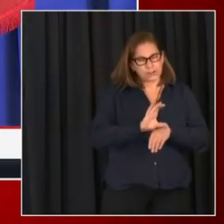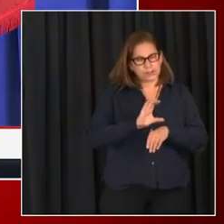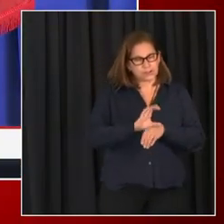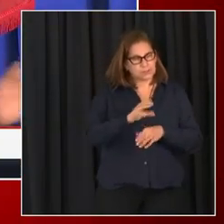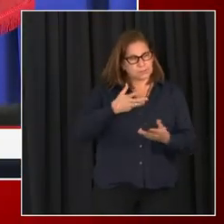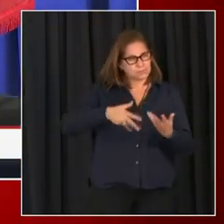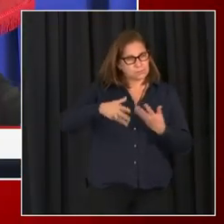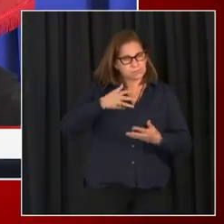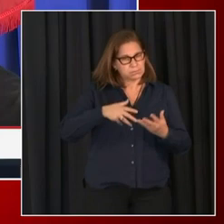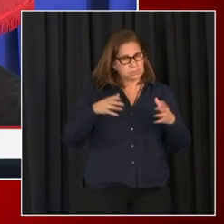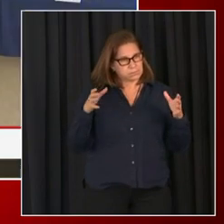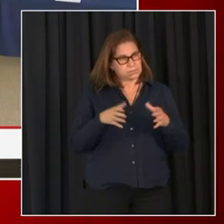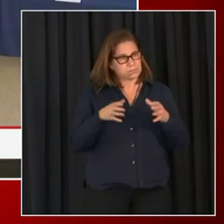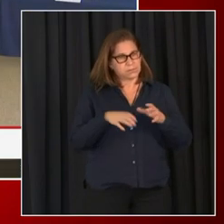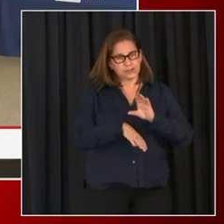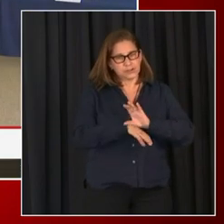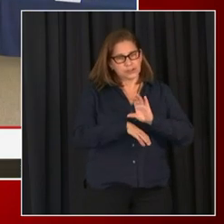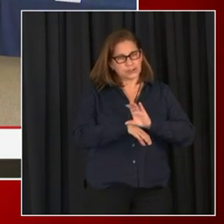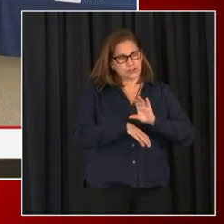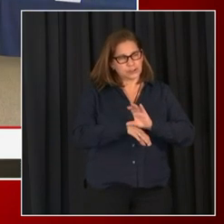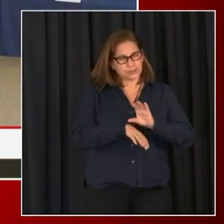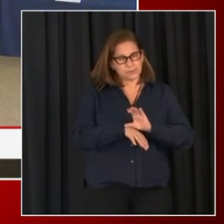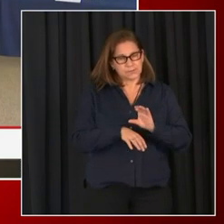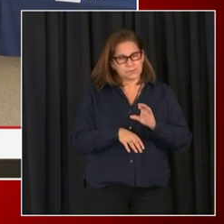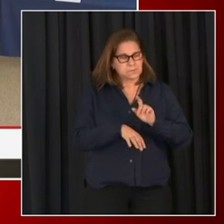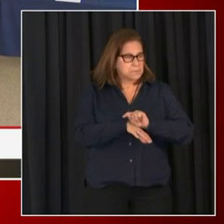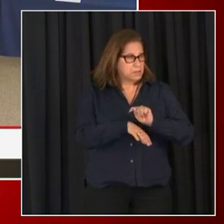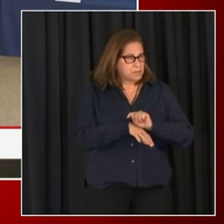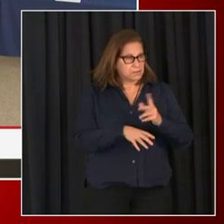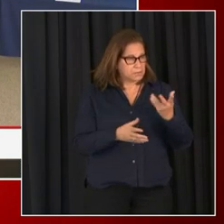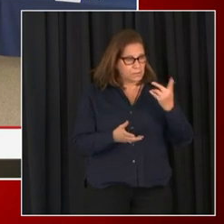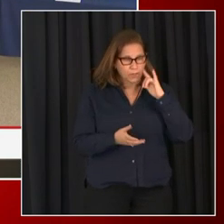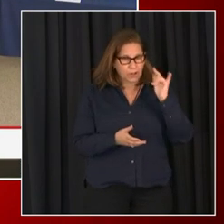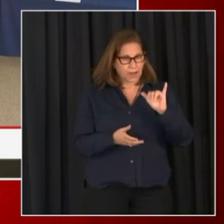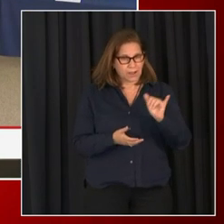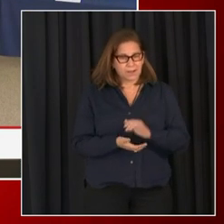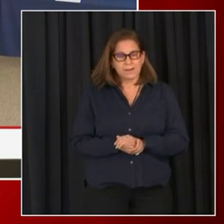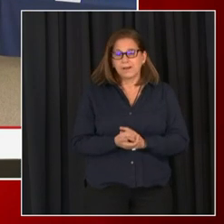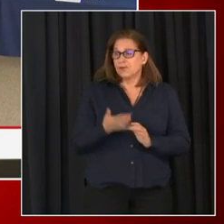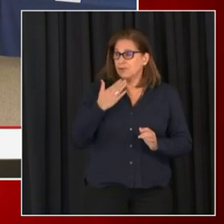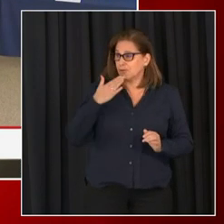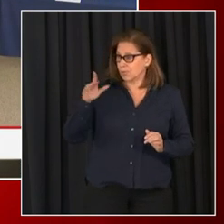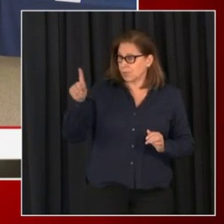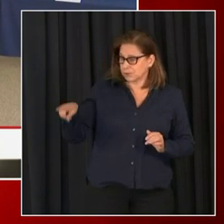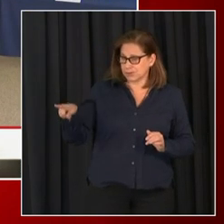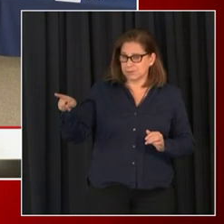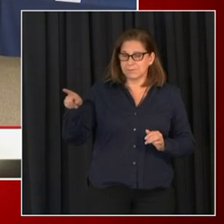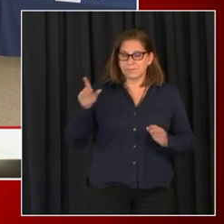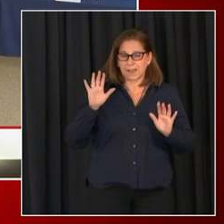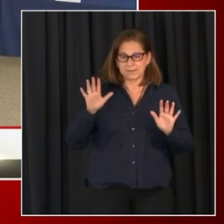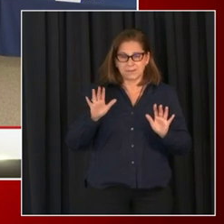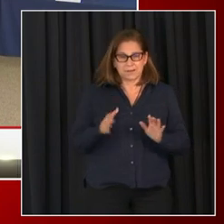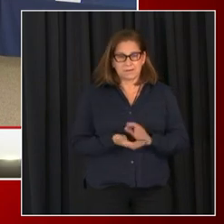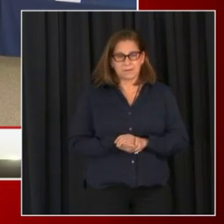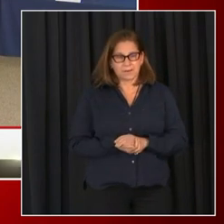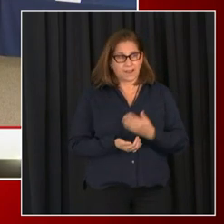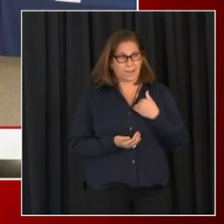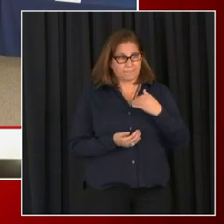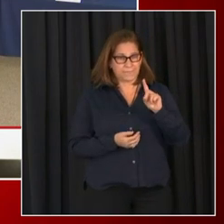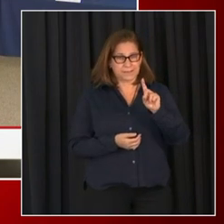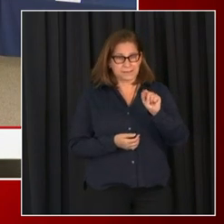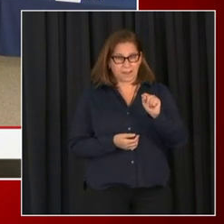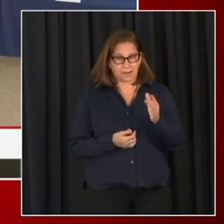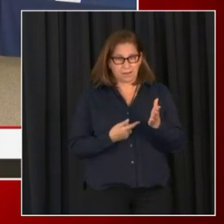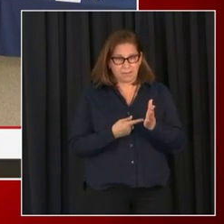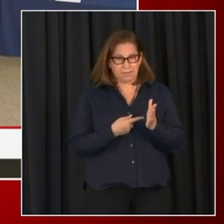about? So, Sam, that's an excellent question. While the data that you have, and I believe you have the packet, so you'll have